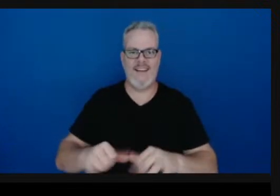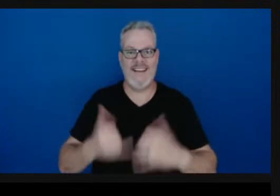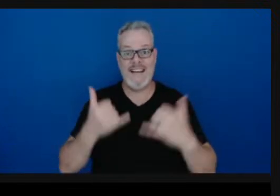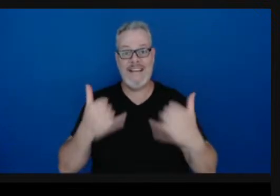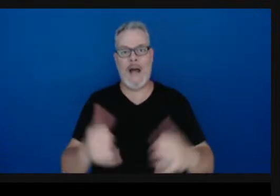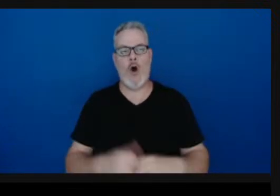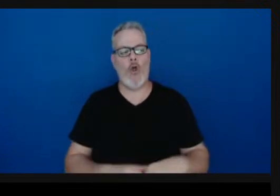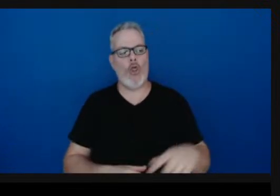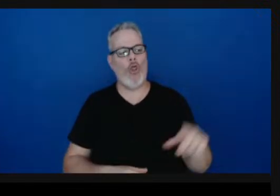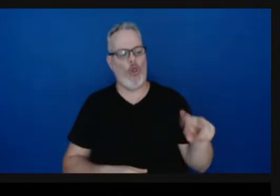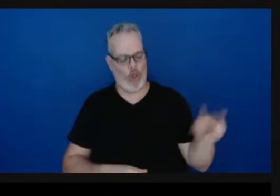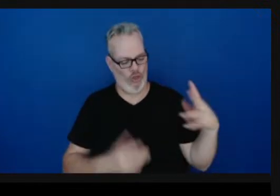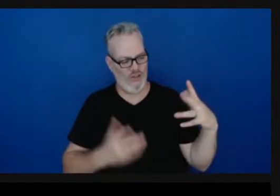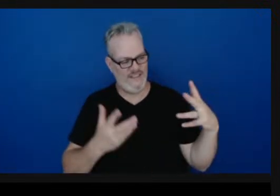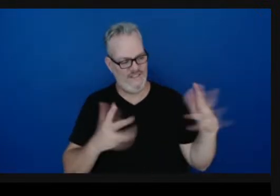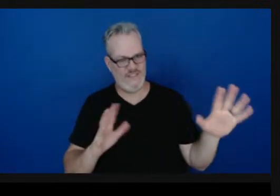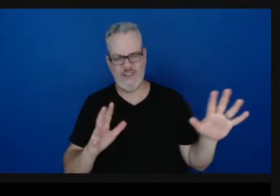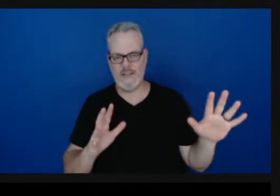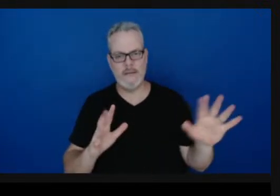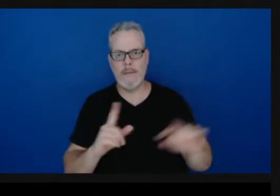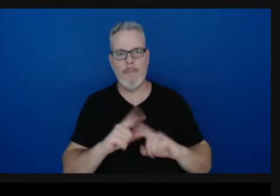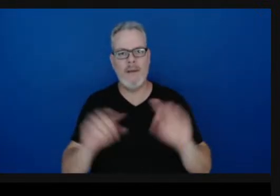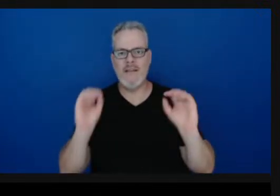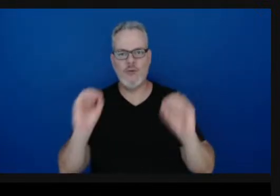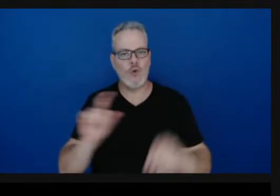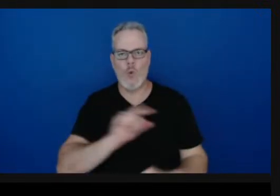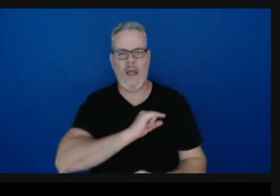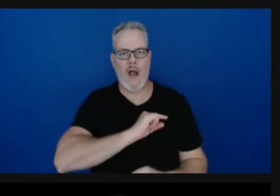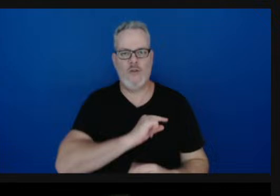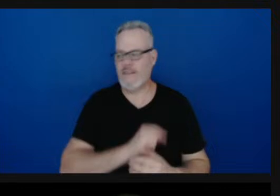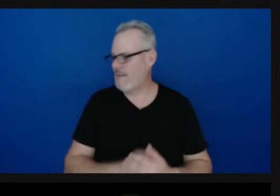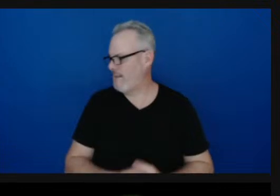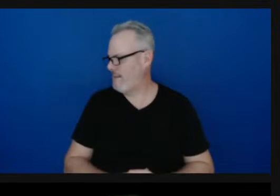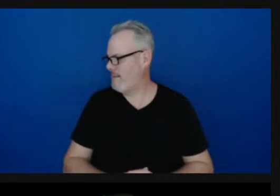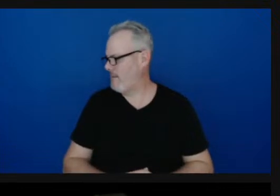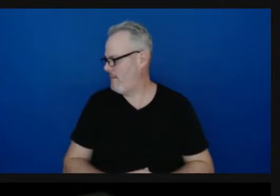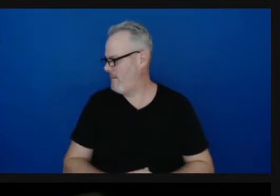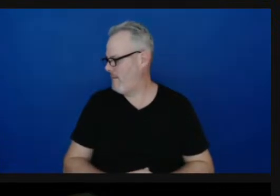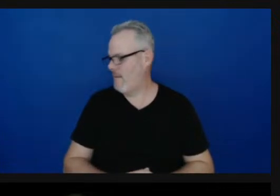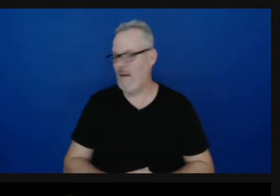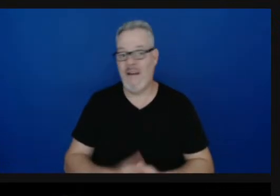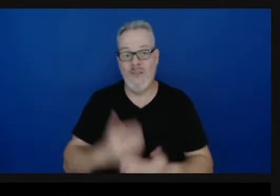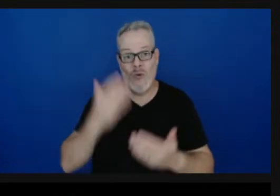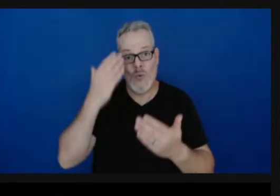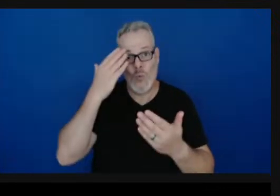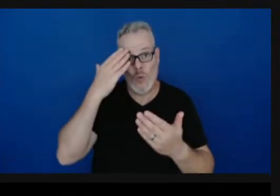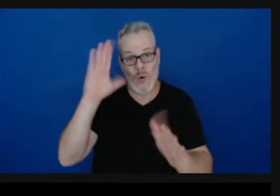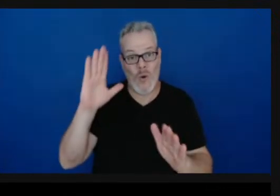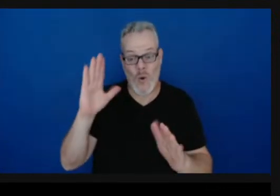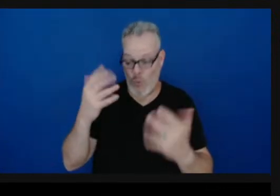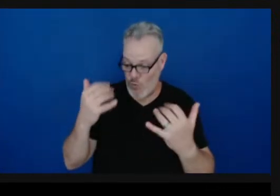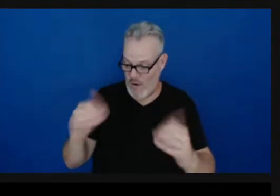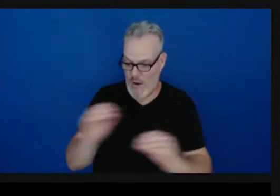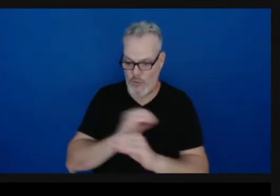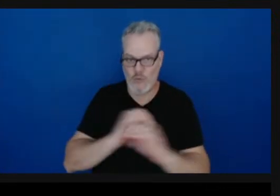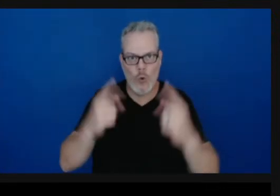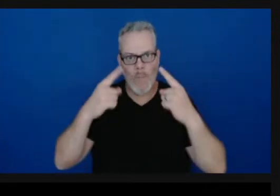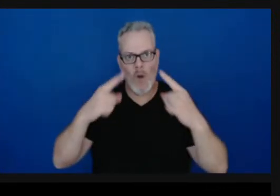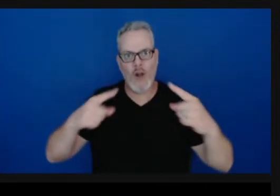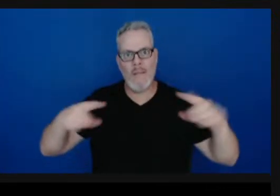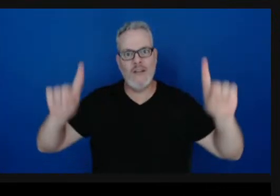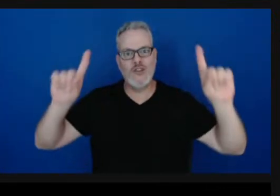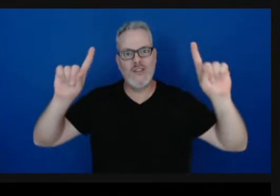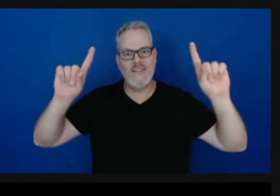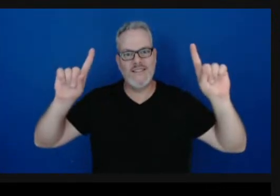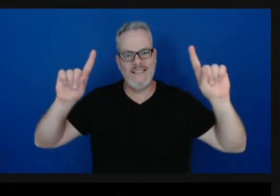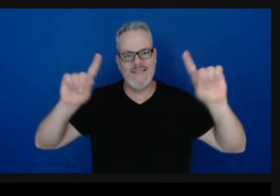But can you guarantee? Yeah. It's interesting. But also no emergency proclamation, not necessary because it was in a remote backcountry